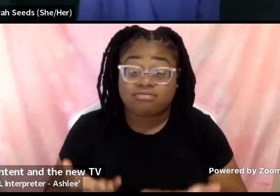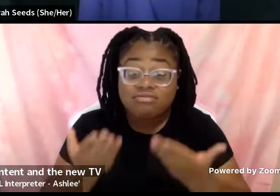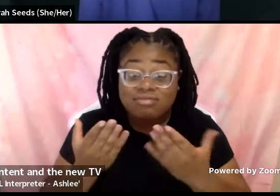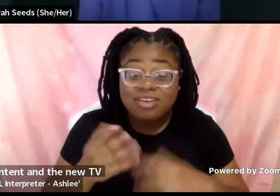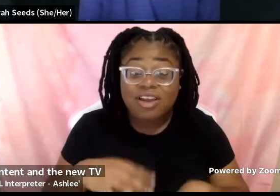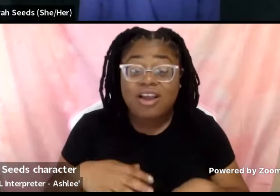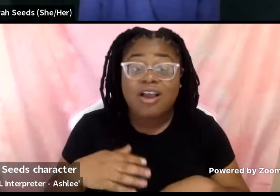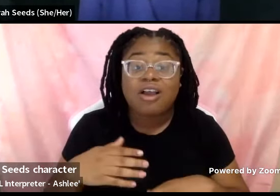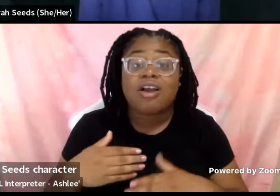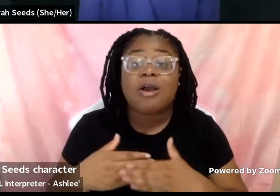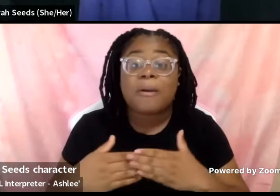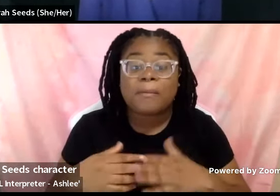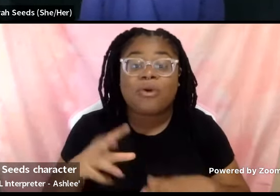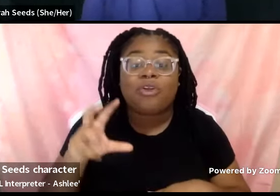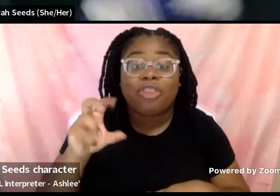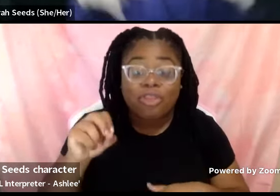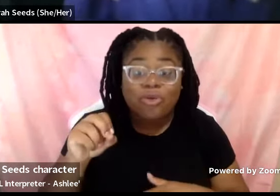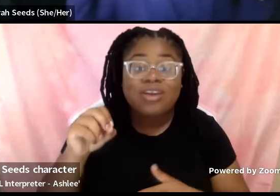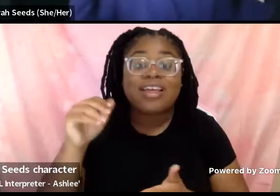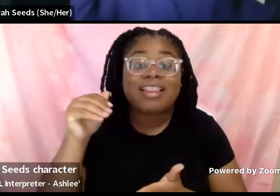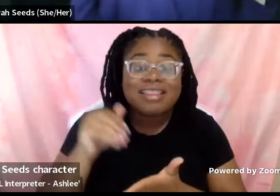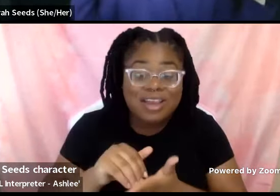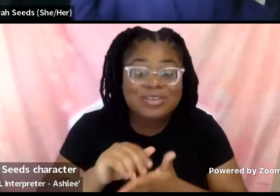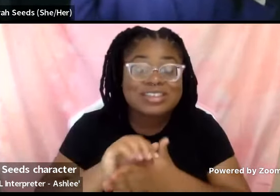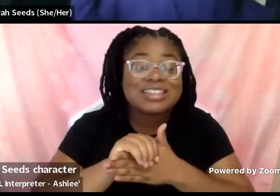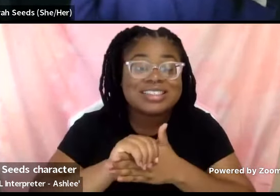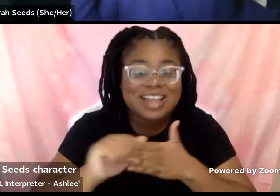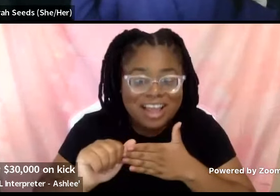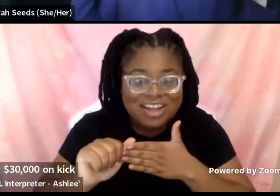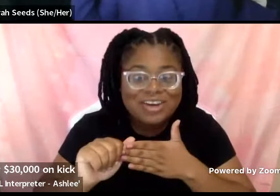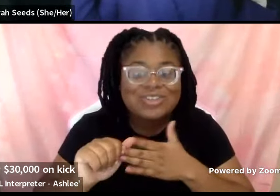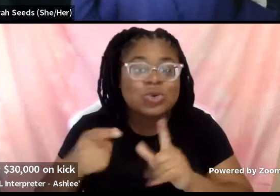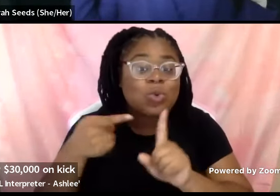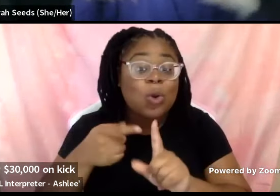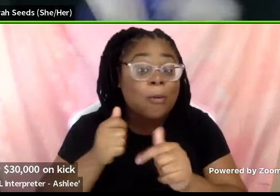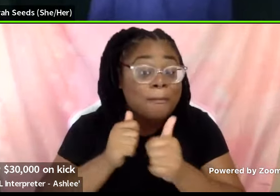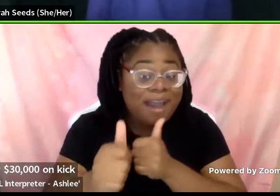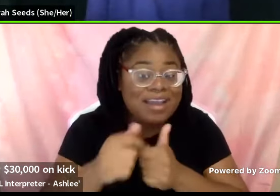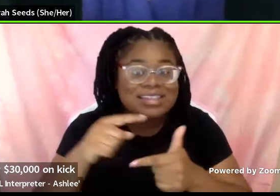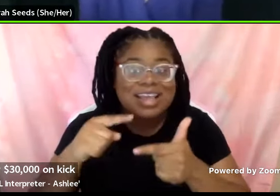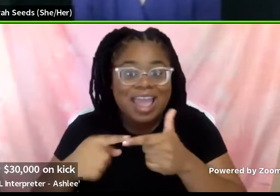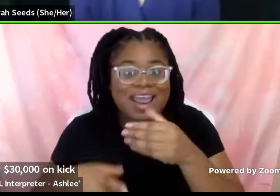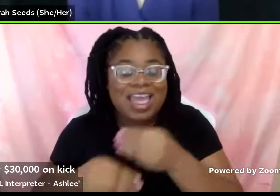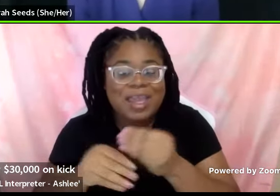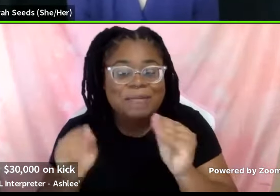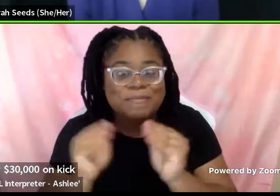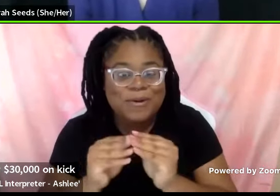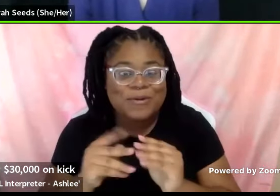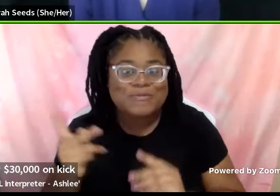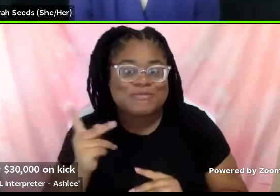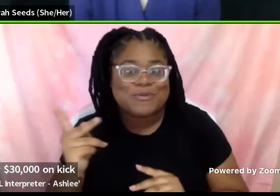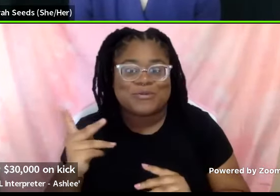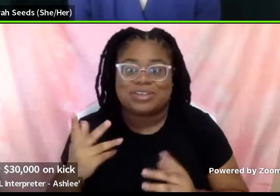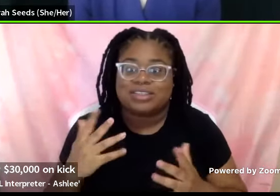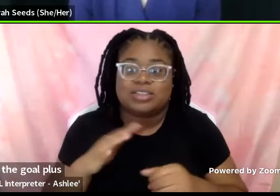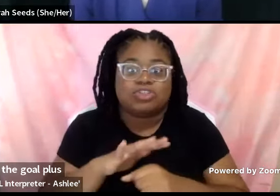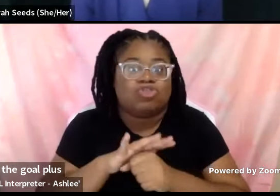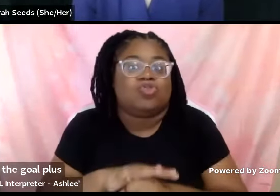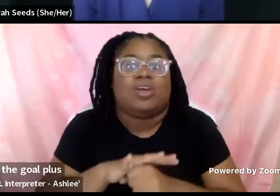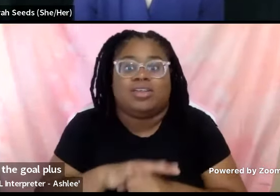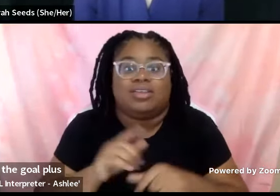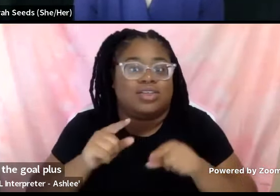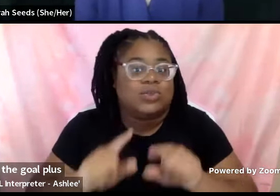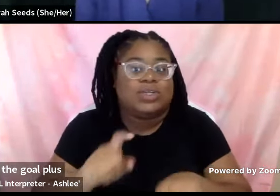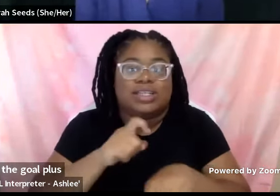on Kickstarter. So we met the goal plus a little extra. Yeah. Sarah and I were both so stressed out during that